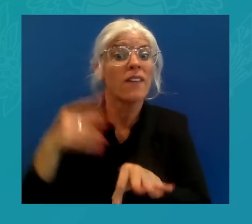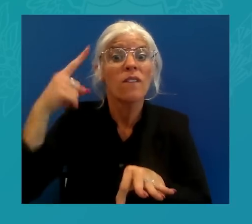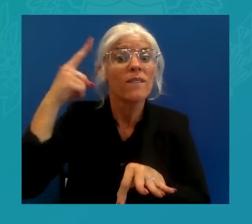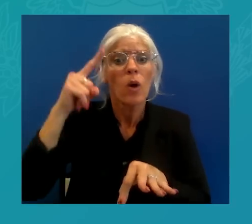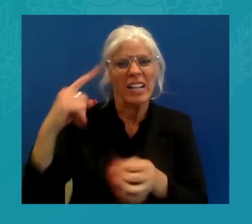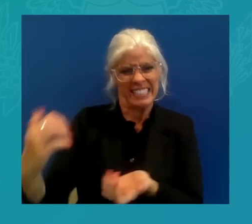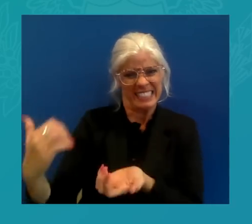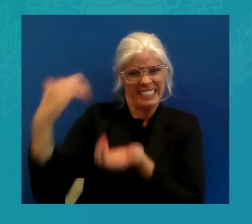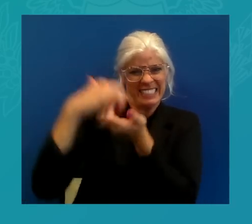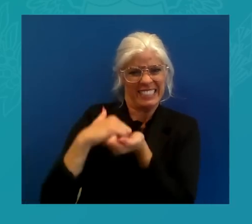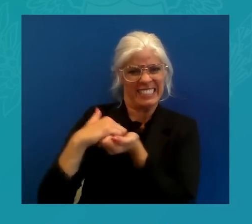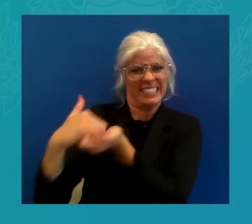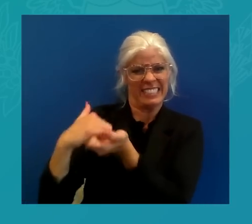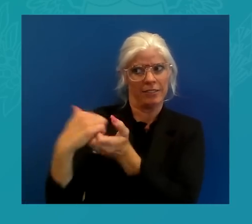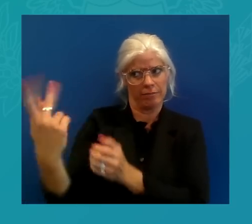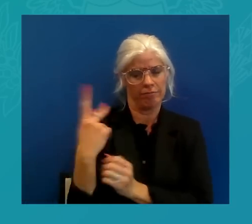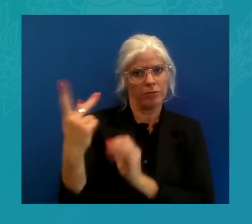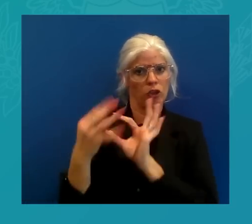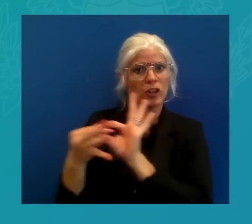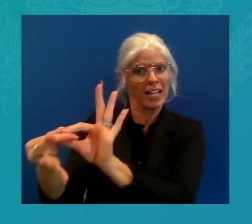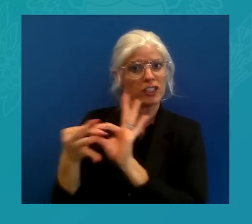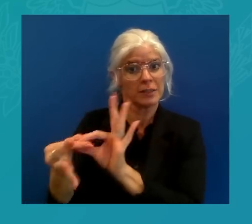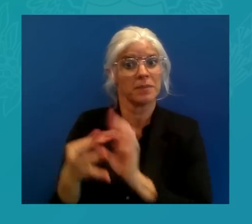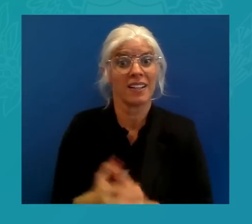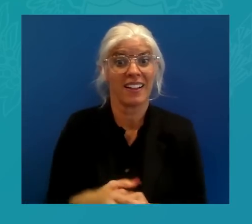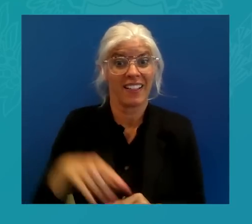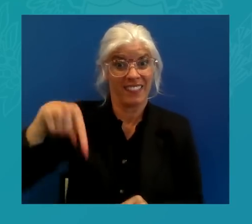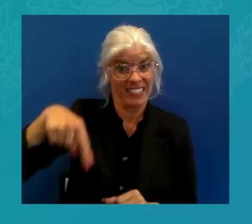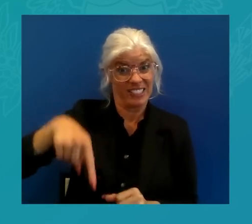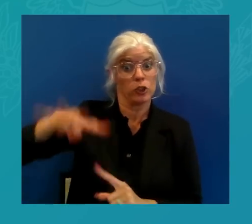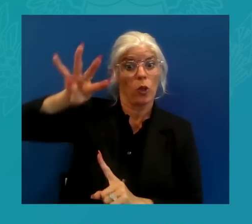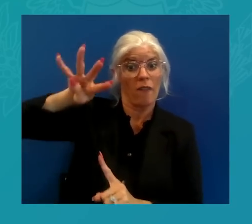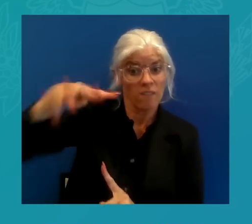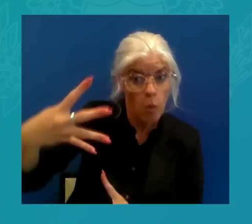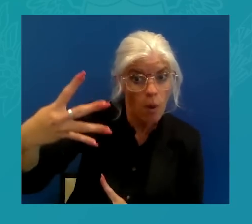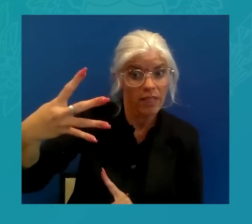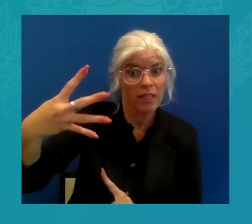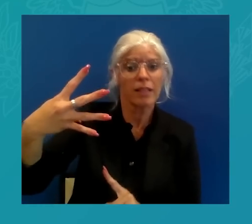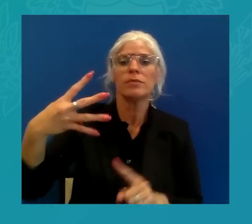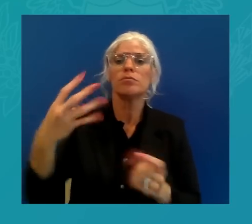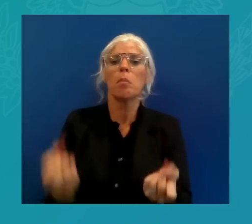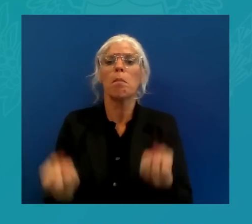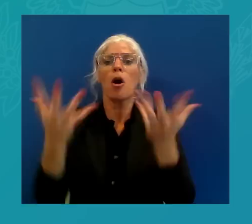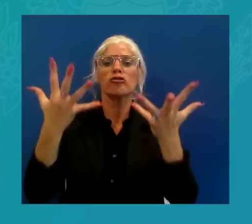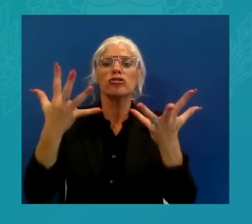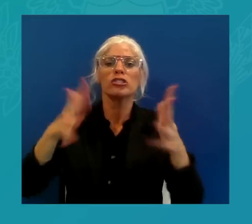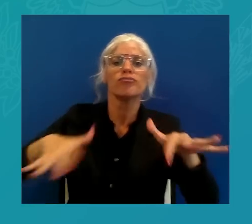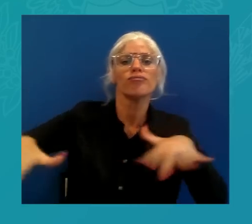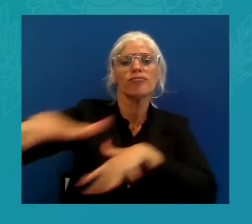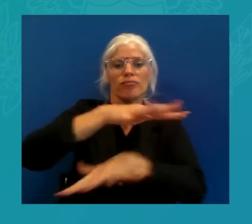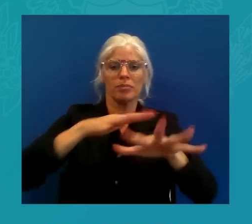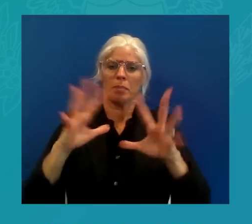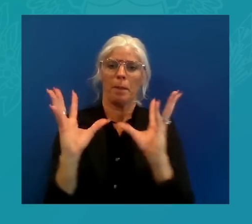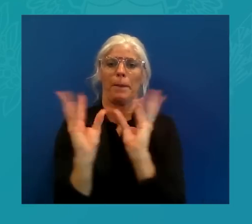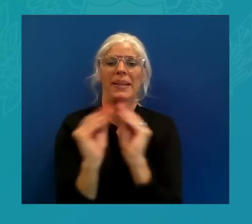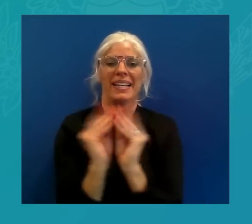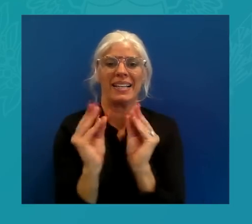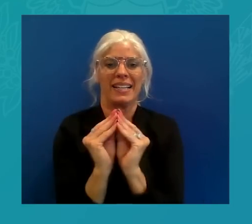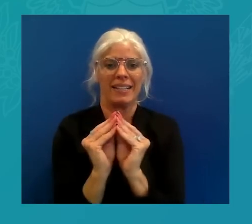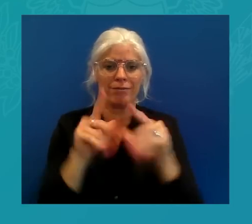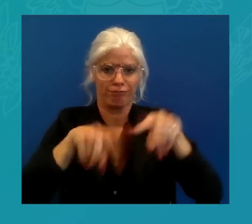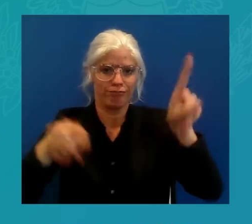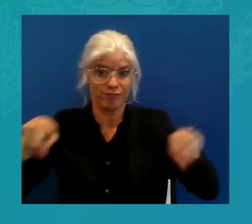these relationships. This, in fact, is the 4th multilateral meeting I have hosted with Caribbean